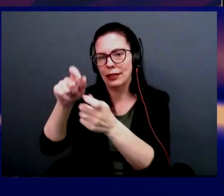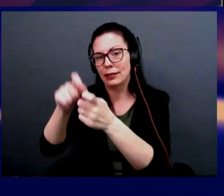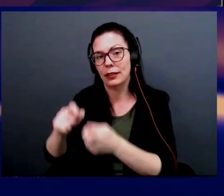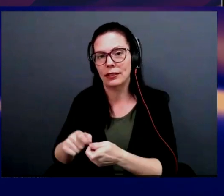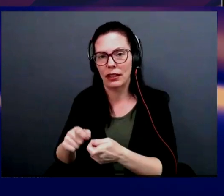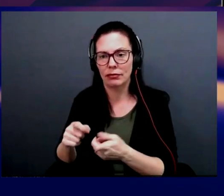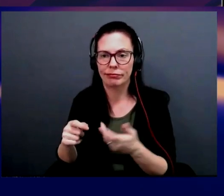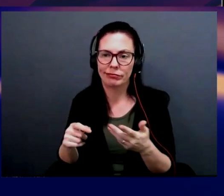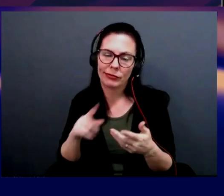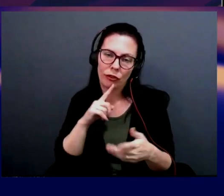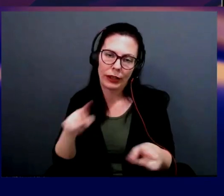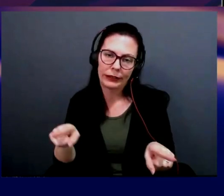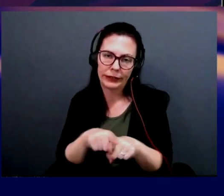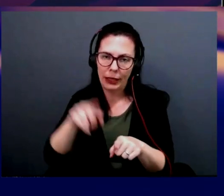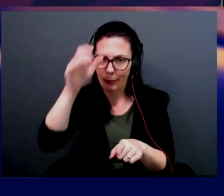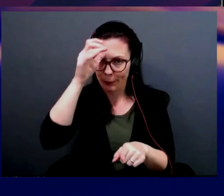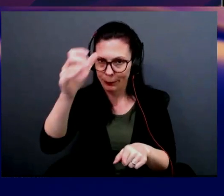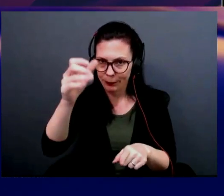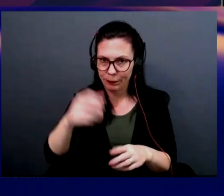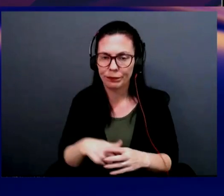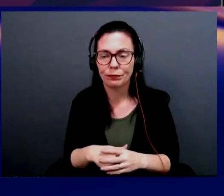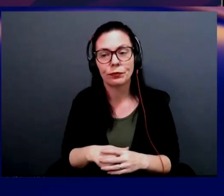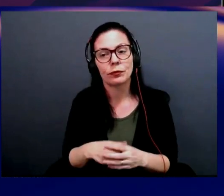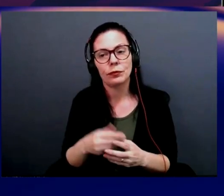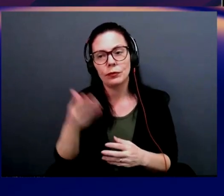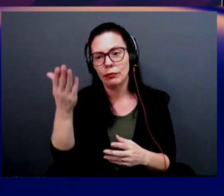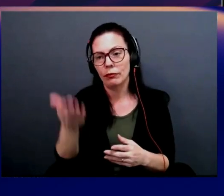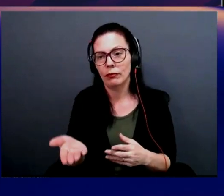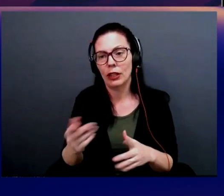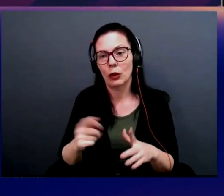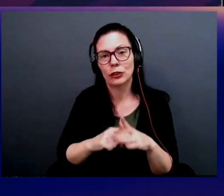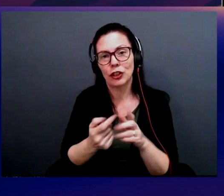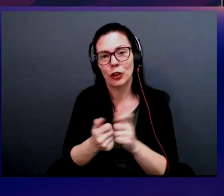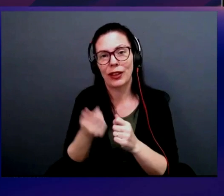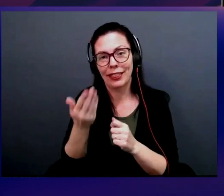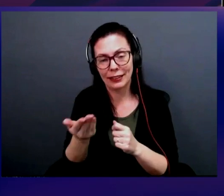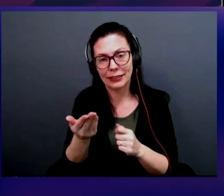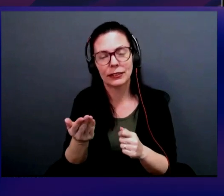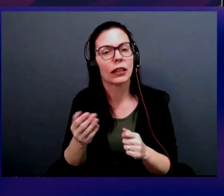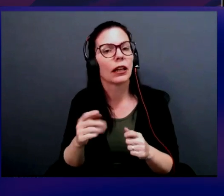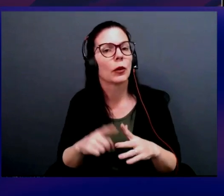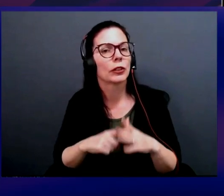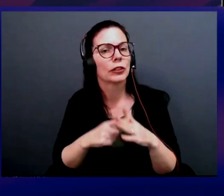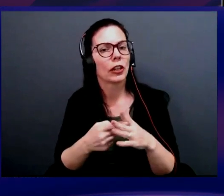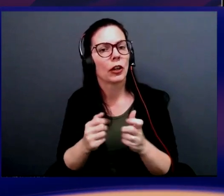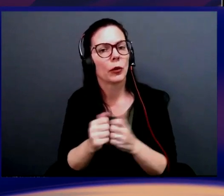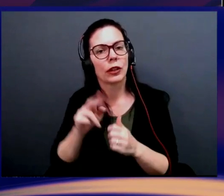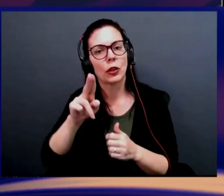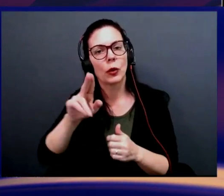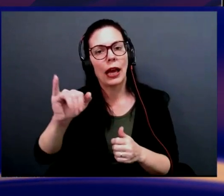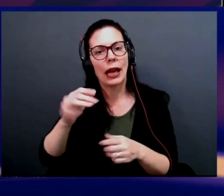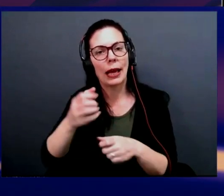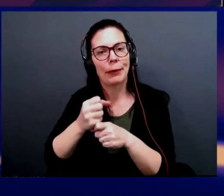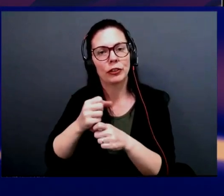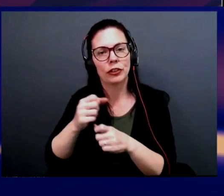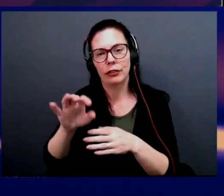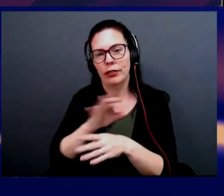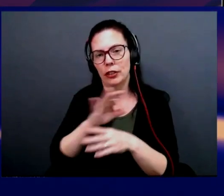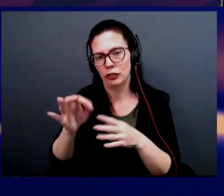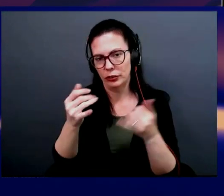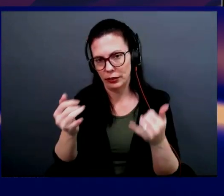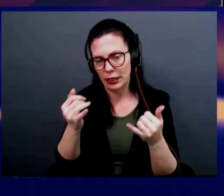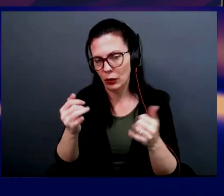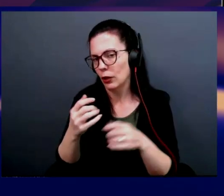thing. So this is what we're going to start with, and I'm going to actually start doing the UI builder functionality and